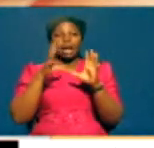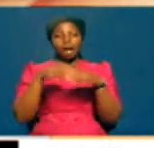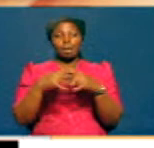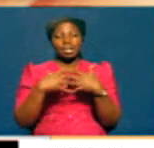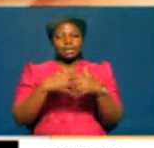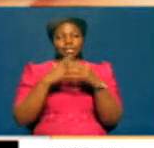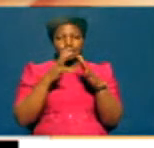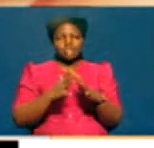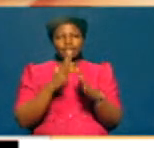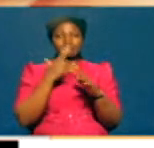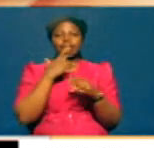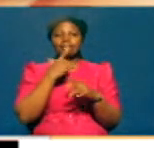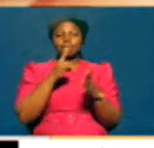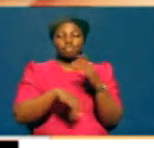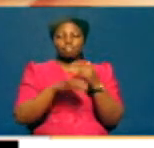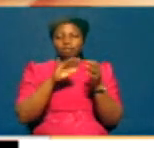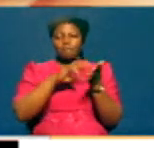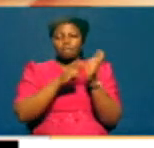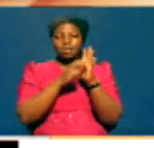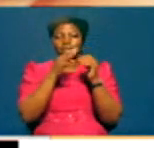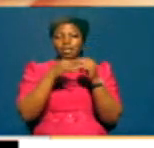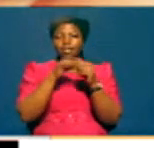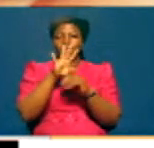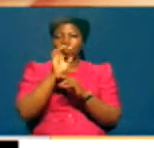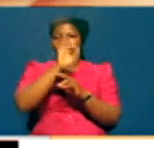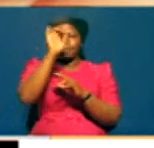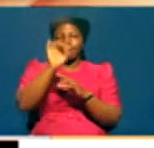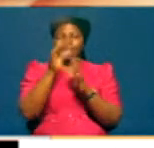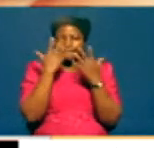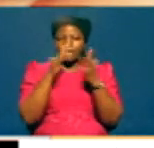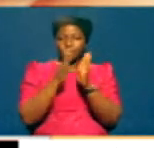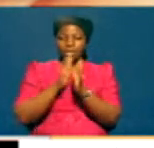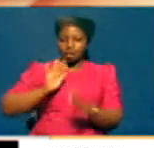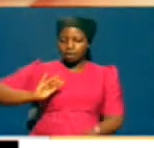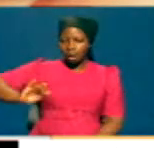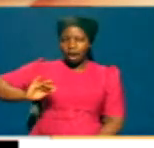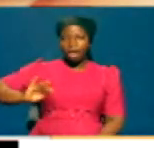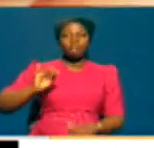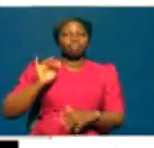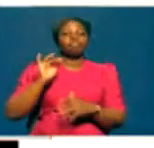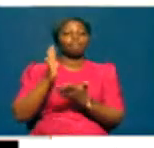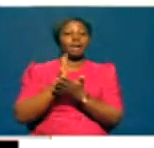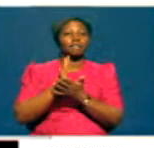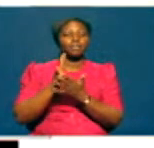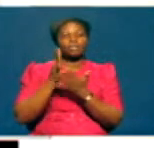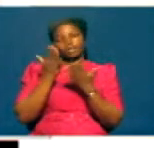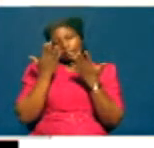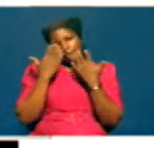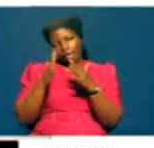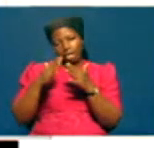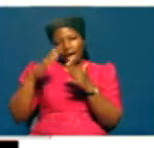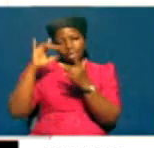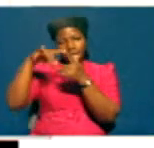is 84% complete, with the remaining section to be completed by the end of the year.